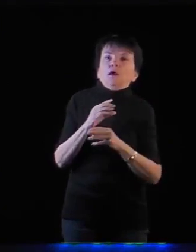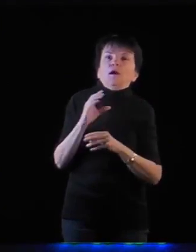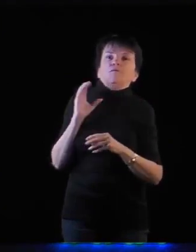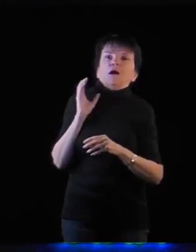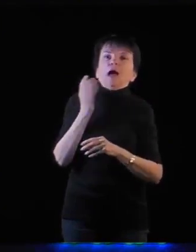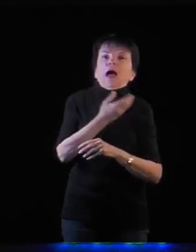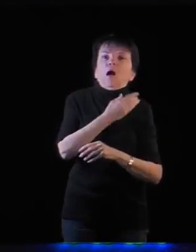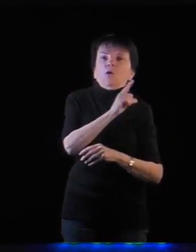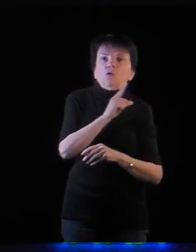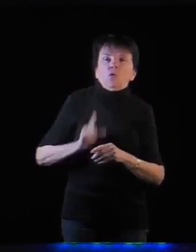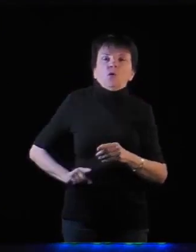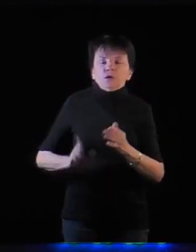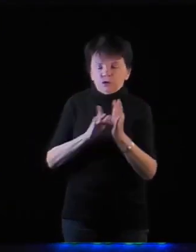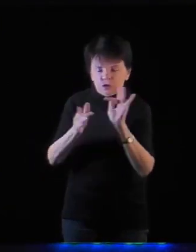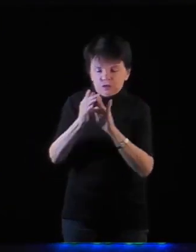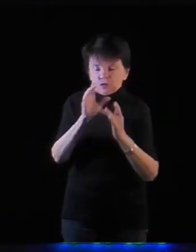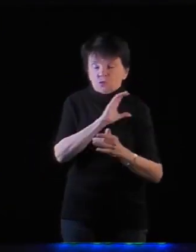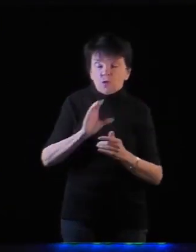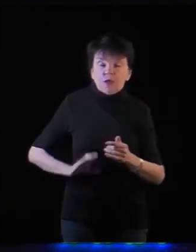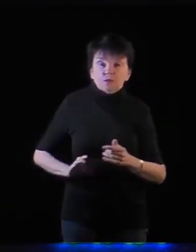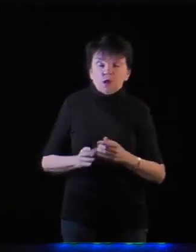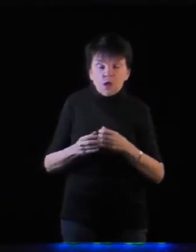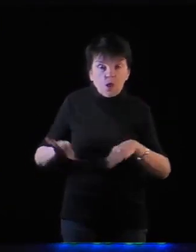so important that we realize that.